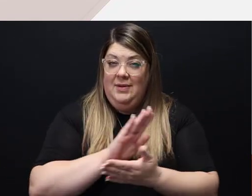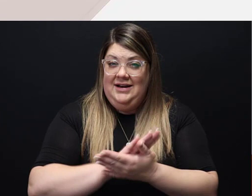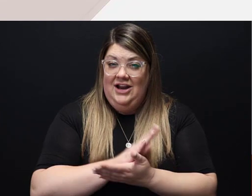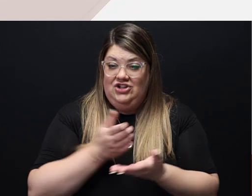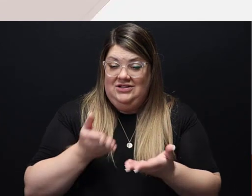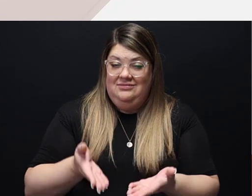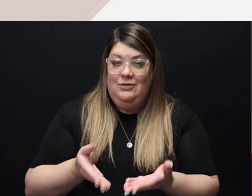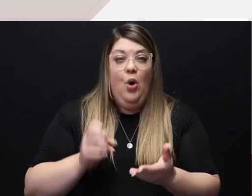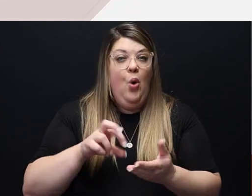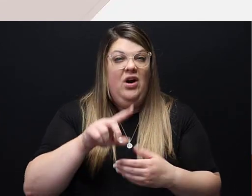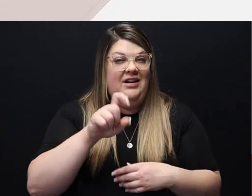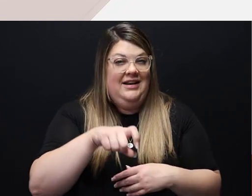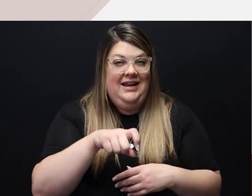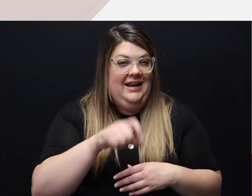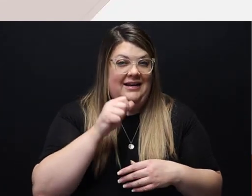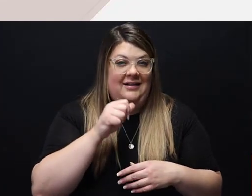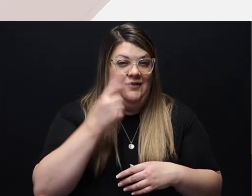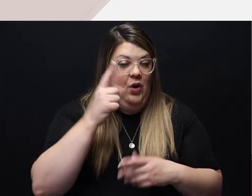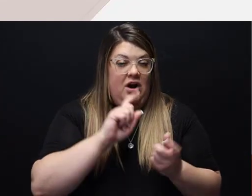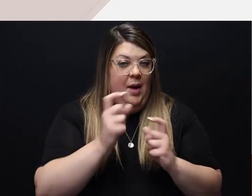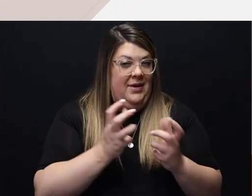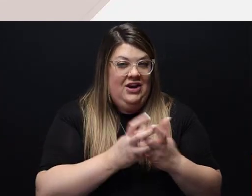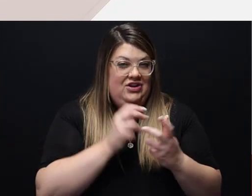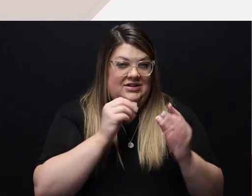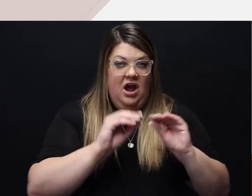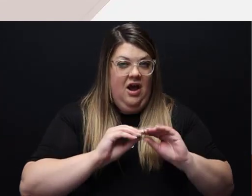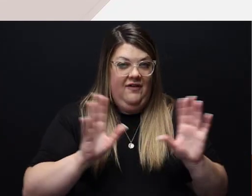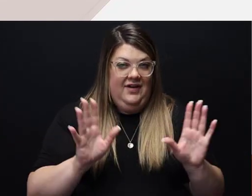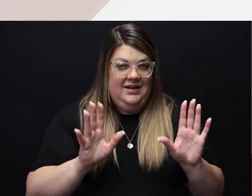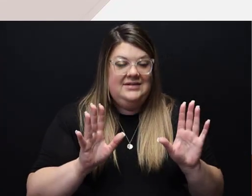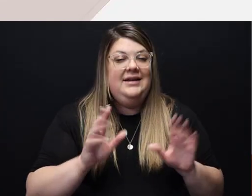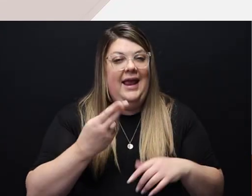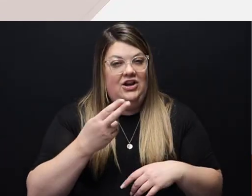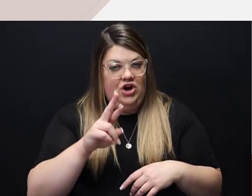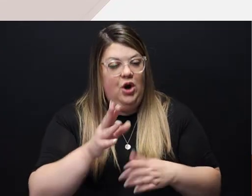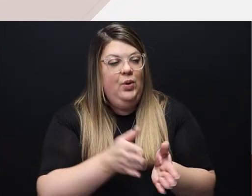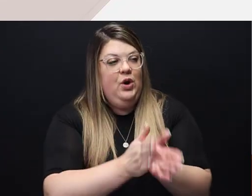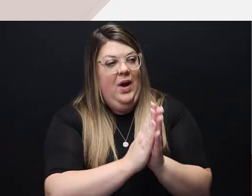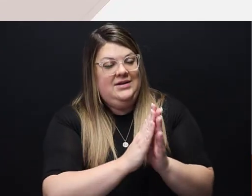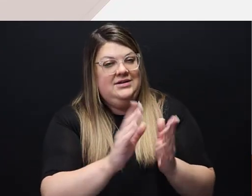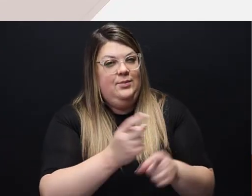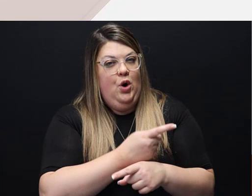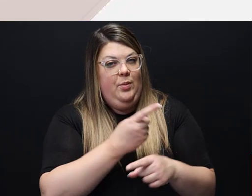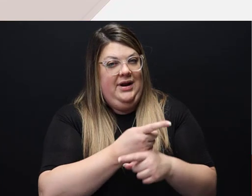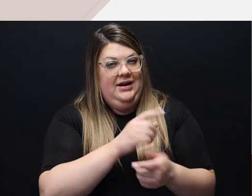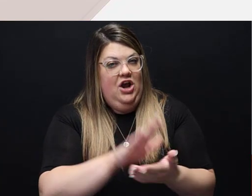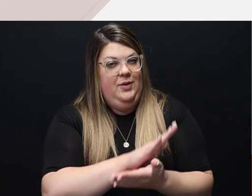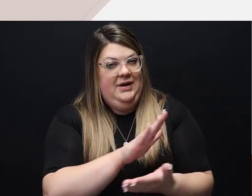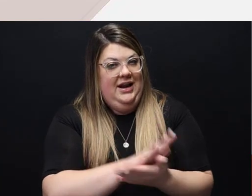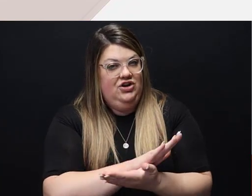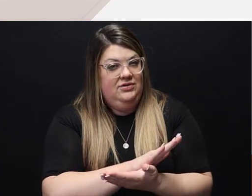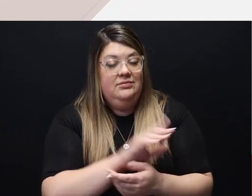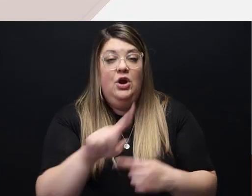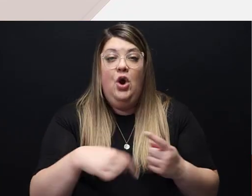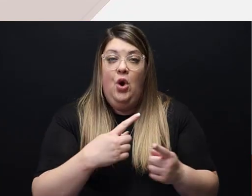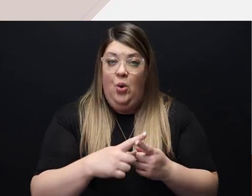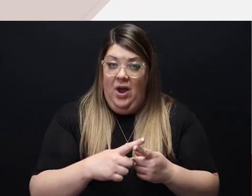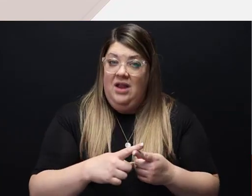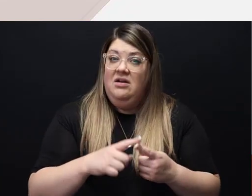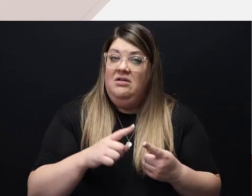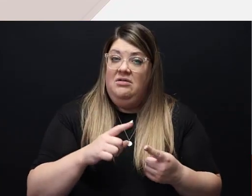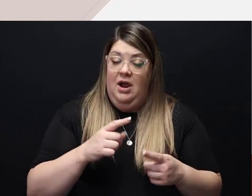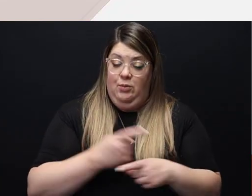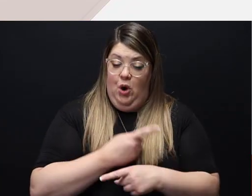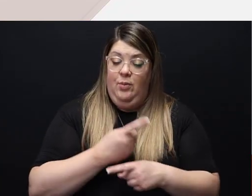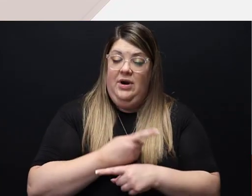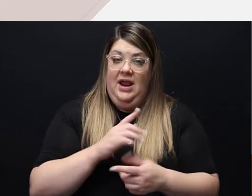or the need for accommodation is not obvious, HR will request the appropriate documentation. Once the appropriate